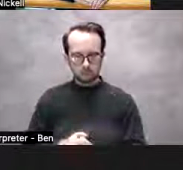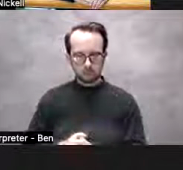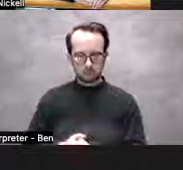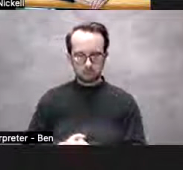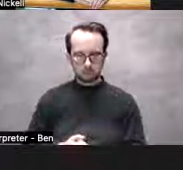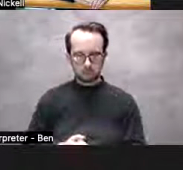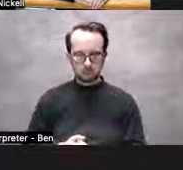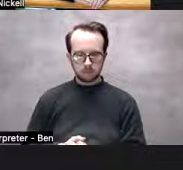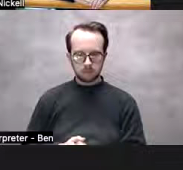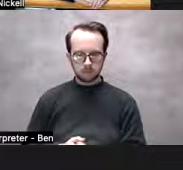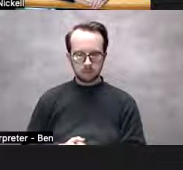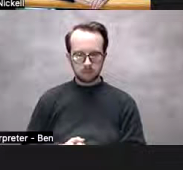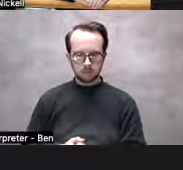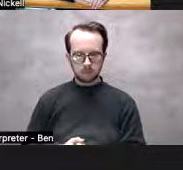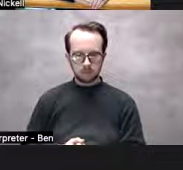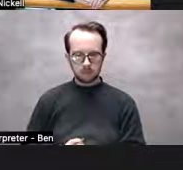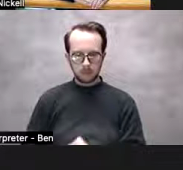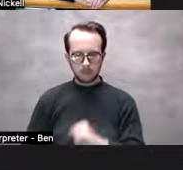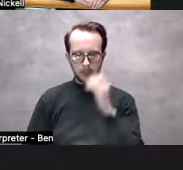to anyone that's listening.